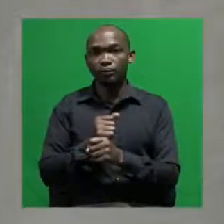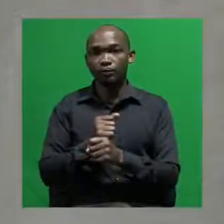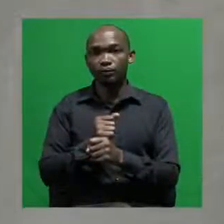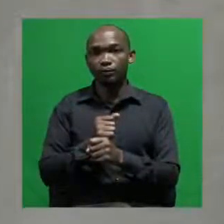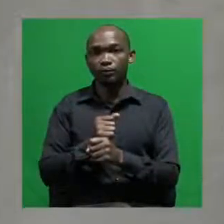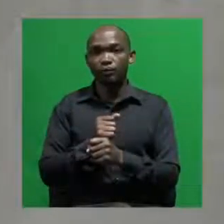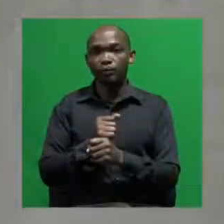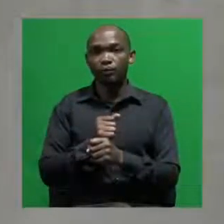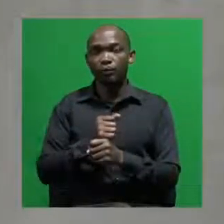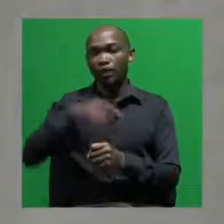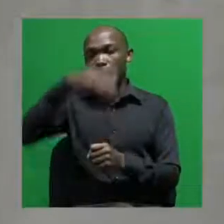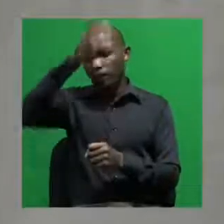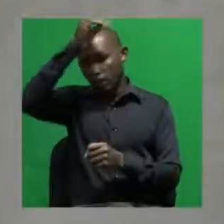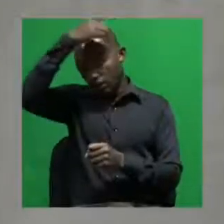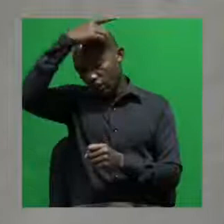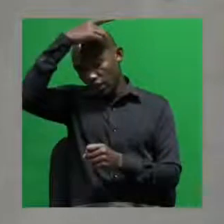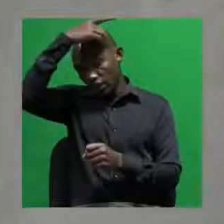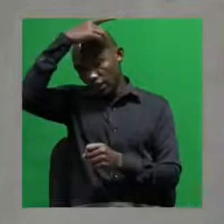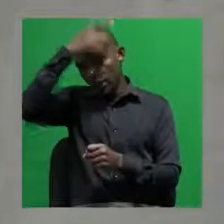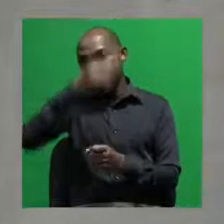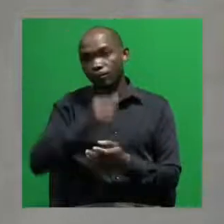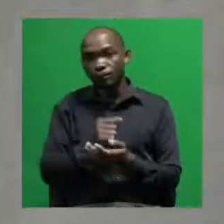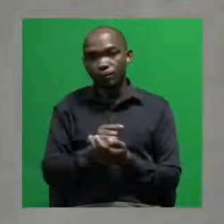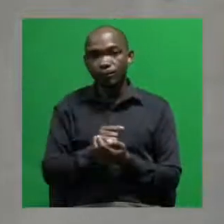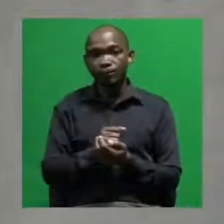We have degree